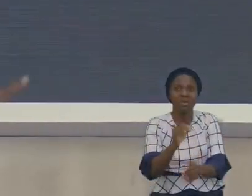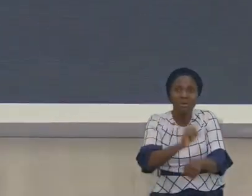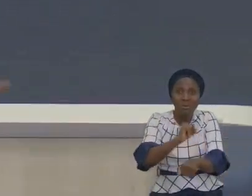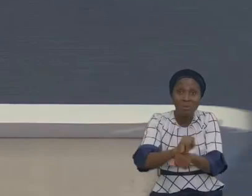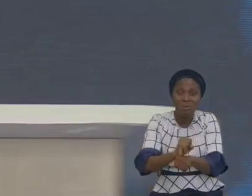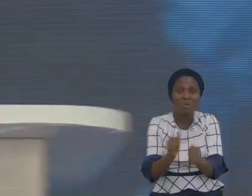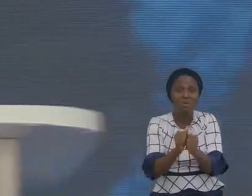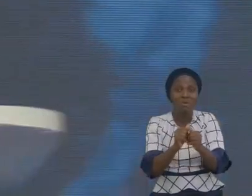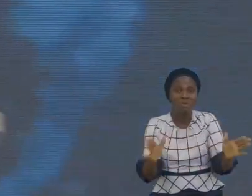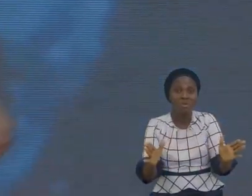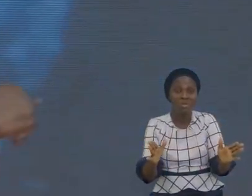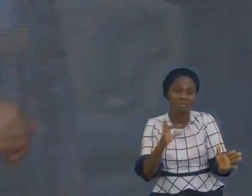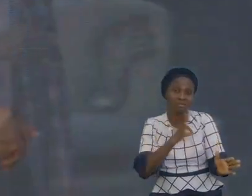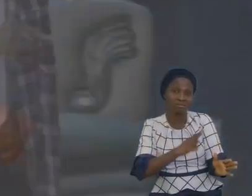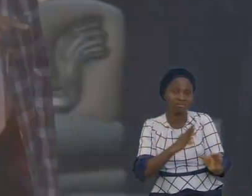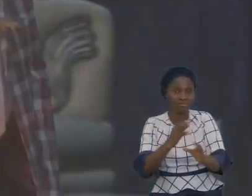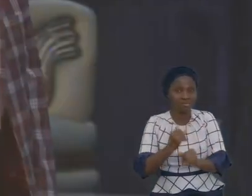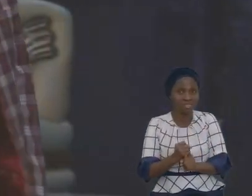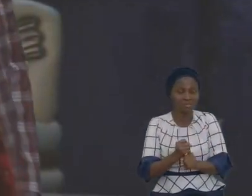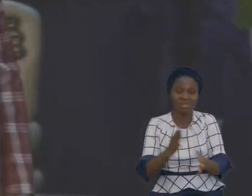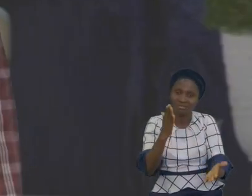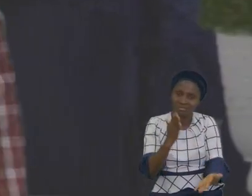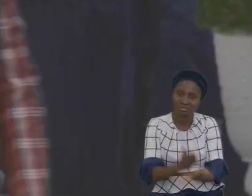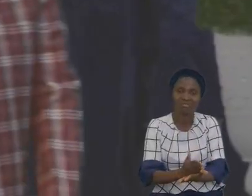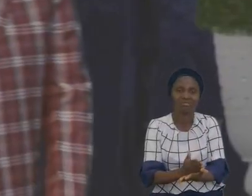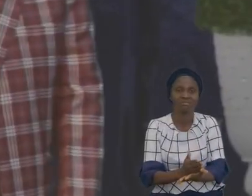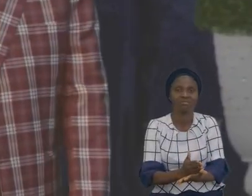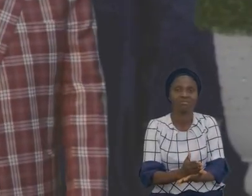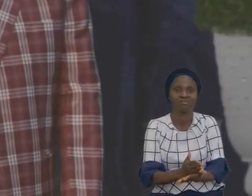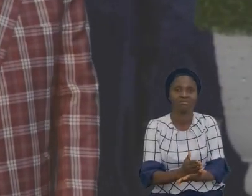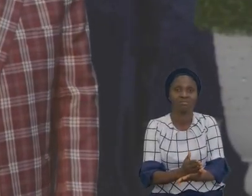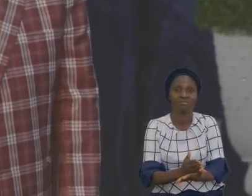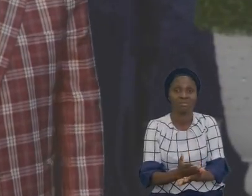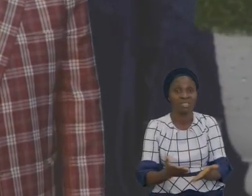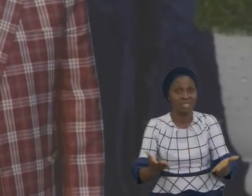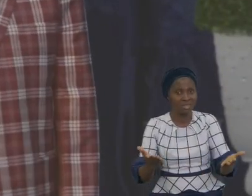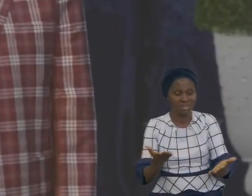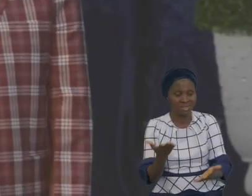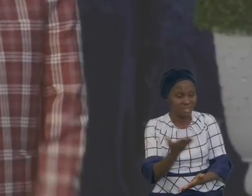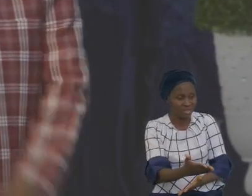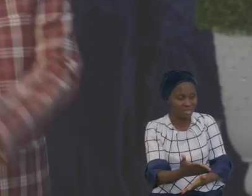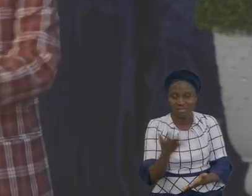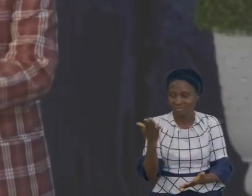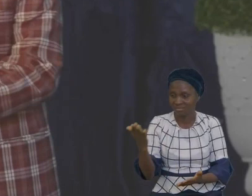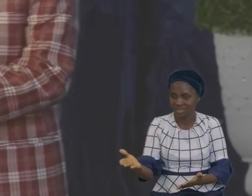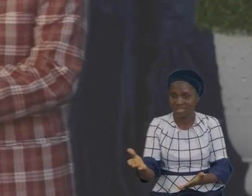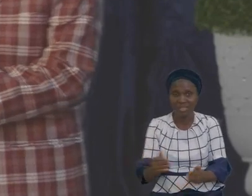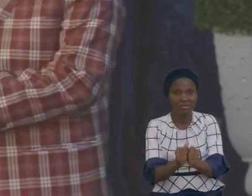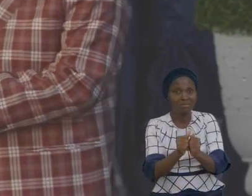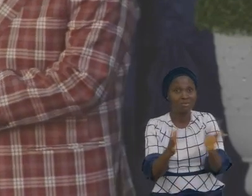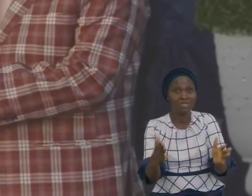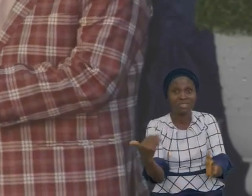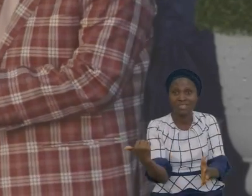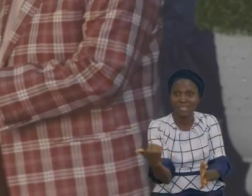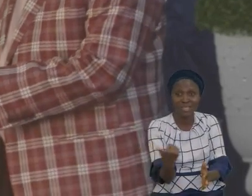Here and there, without any place or purpose, enough.